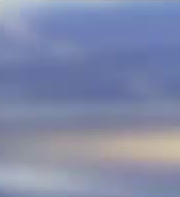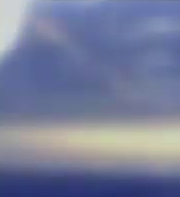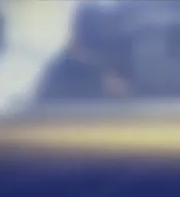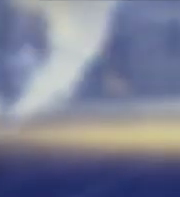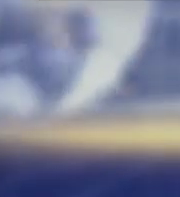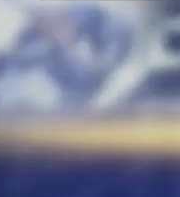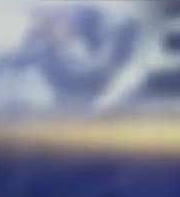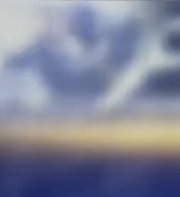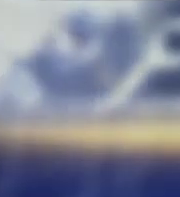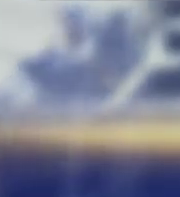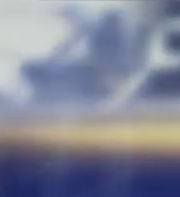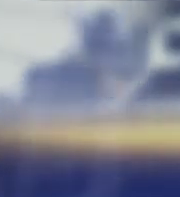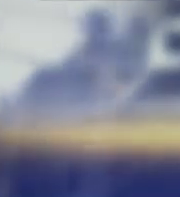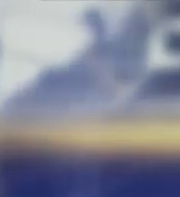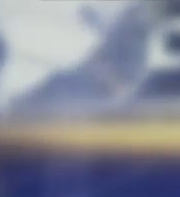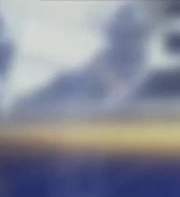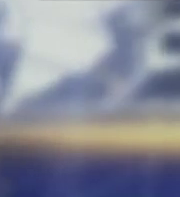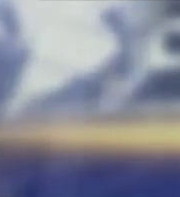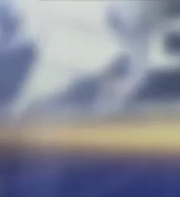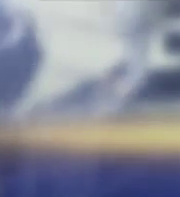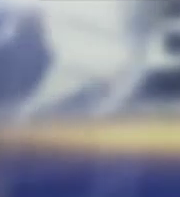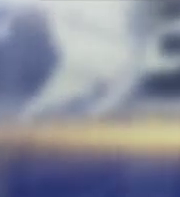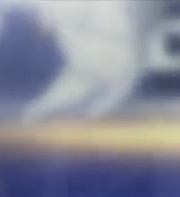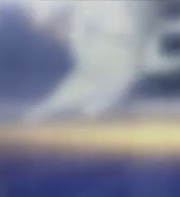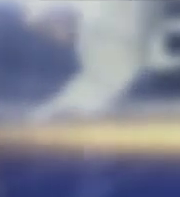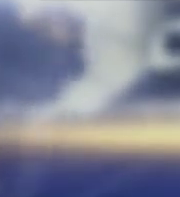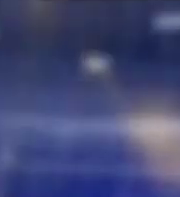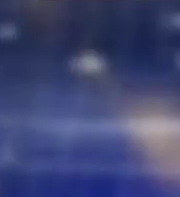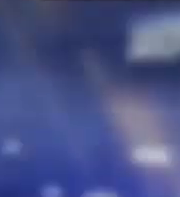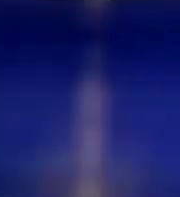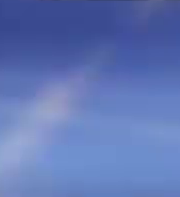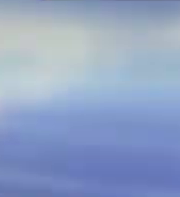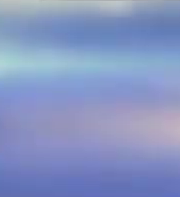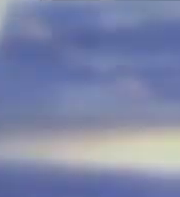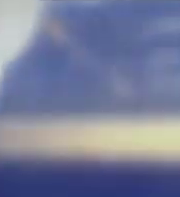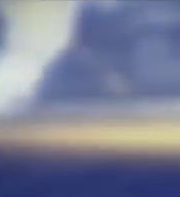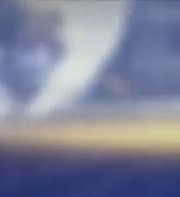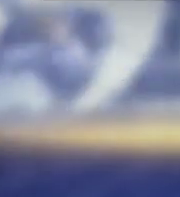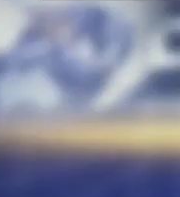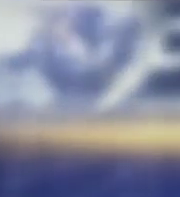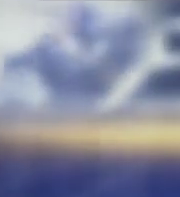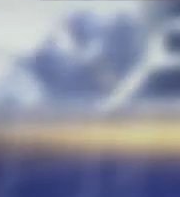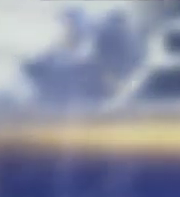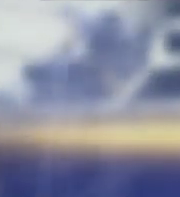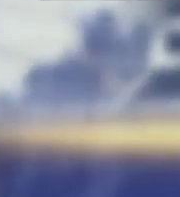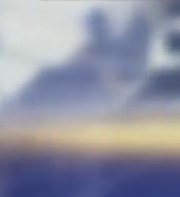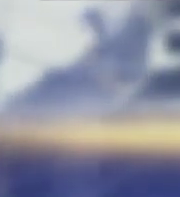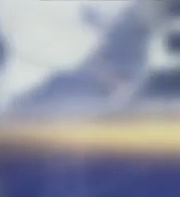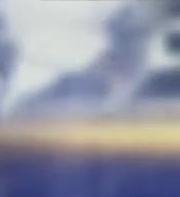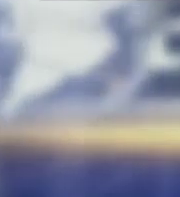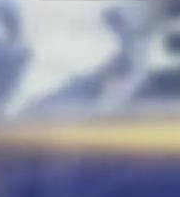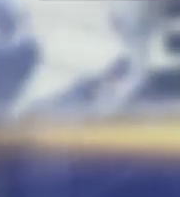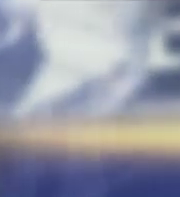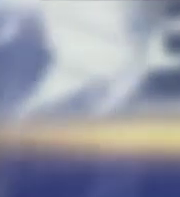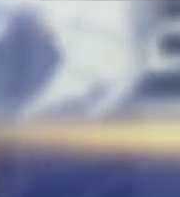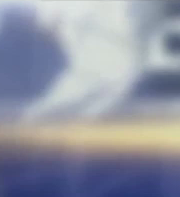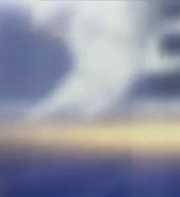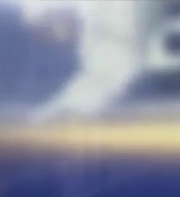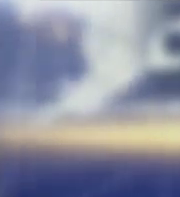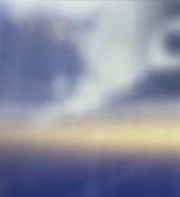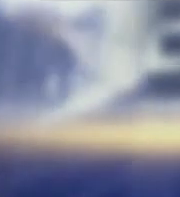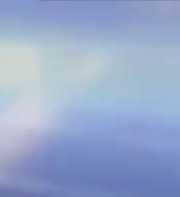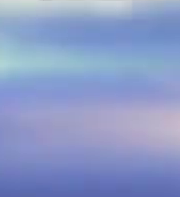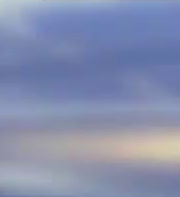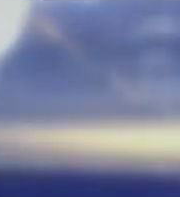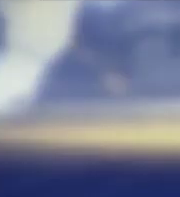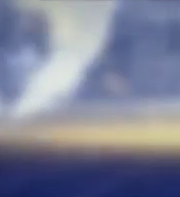the 3 new grants recently for the Oasis Foundation, the Quisqueya University, and EduTech. Earlier this year, the